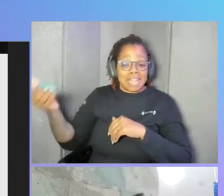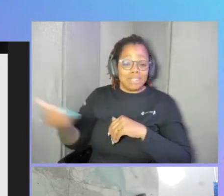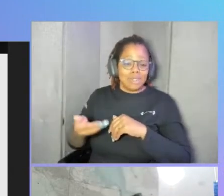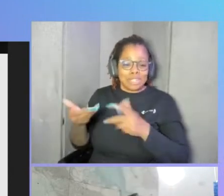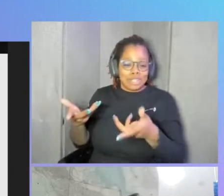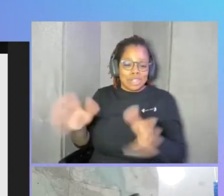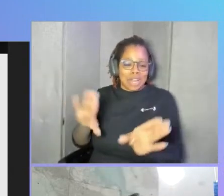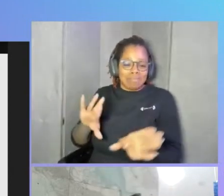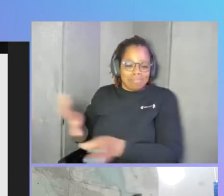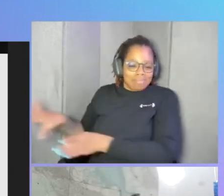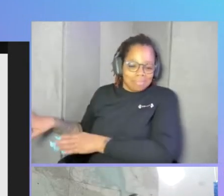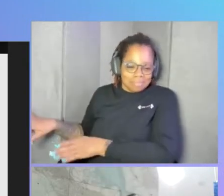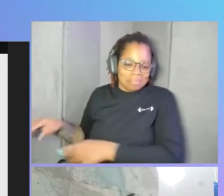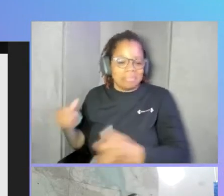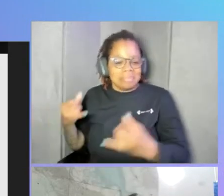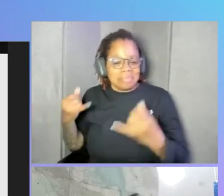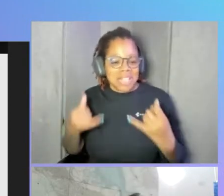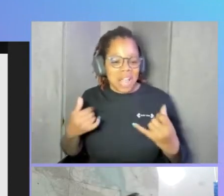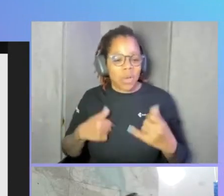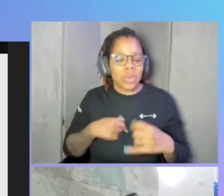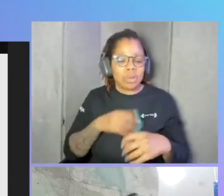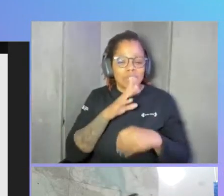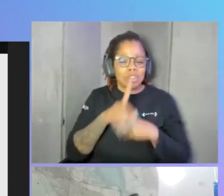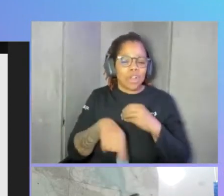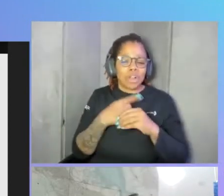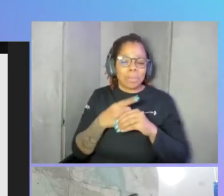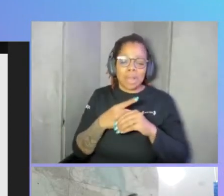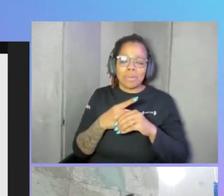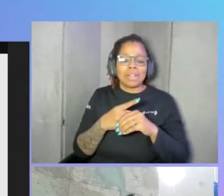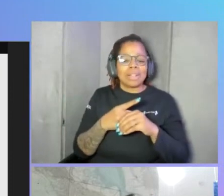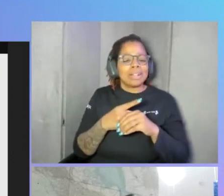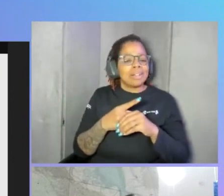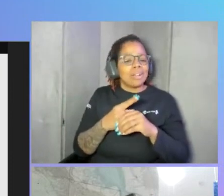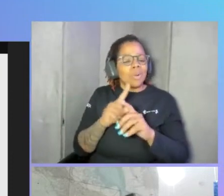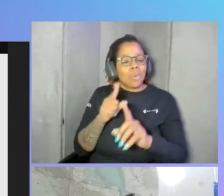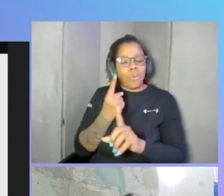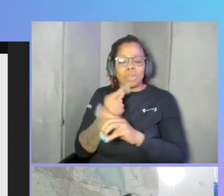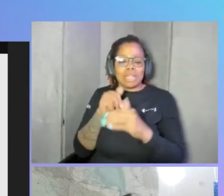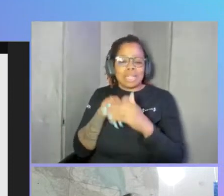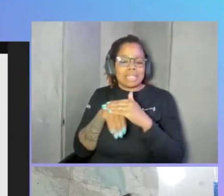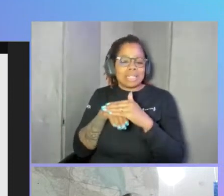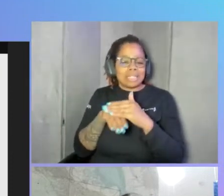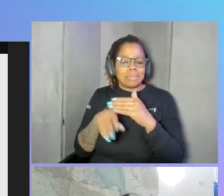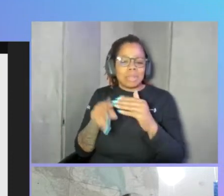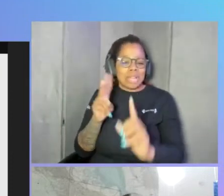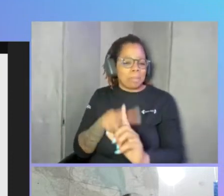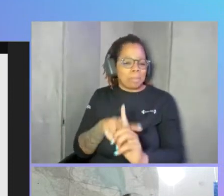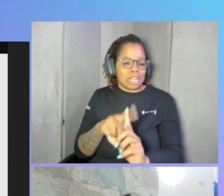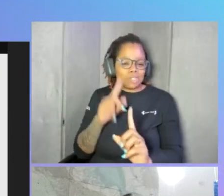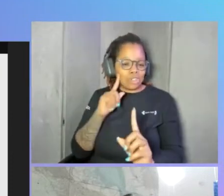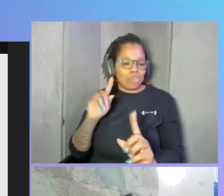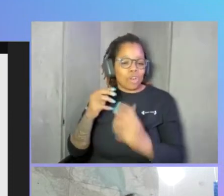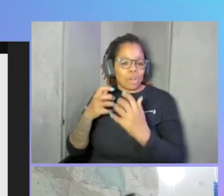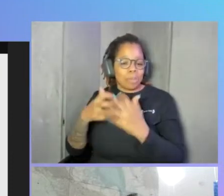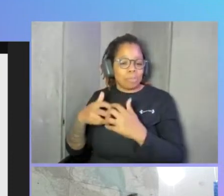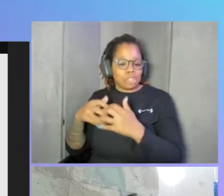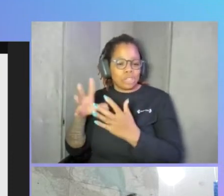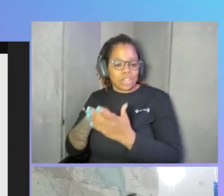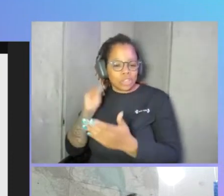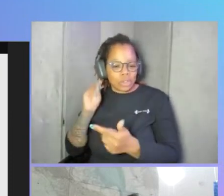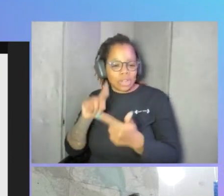From here on out, we're going to be talking purely about the accessibility applications of machine learning, AI,